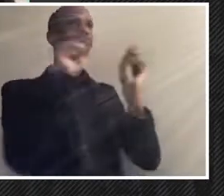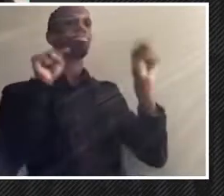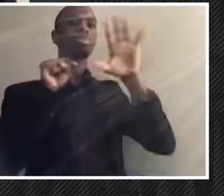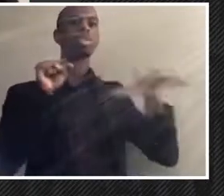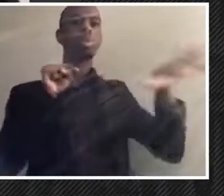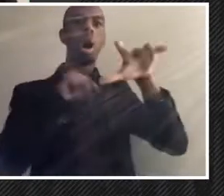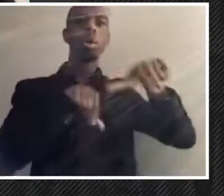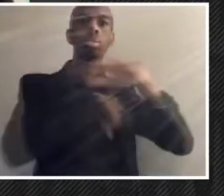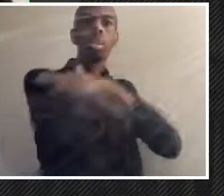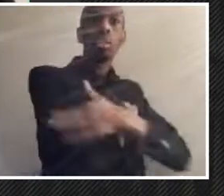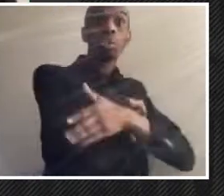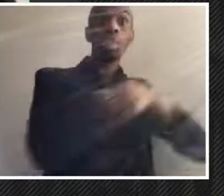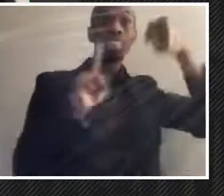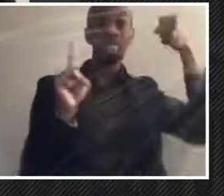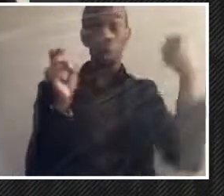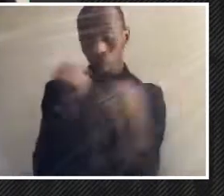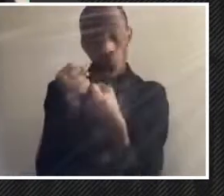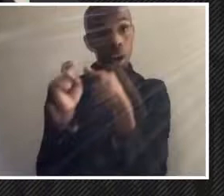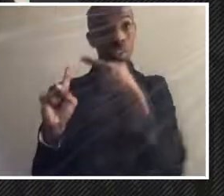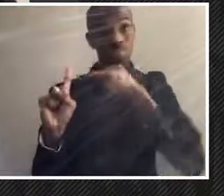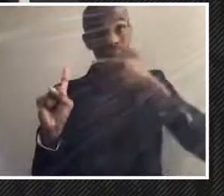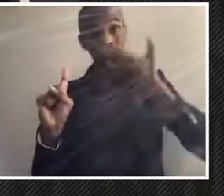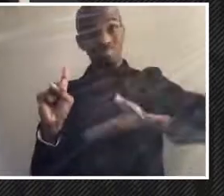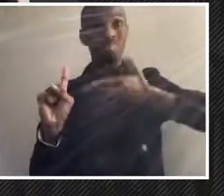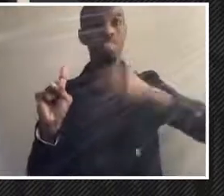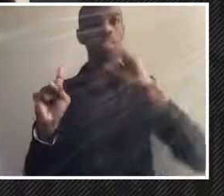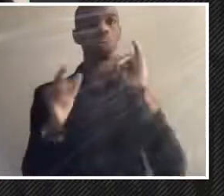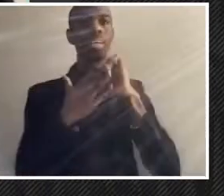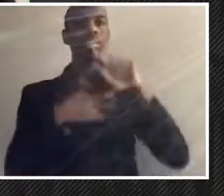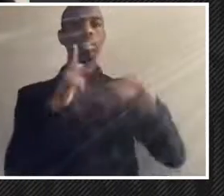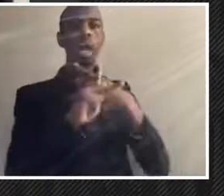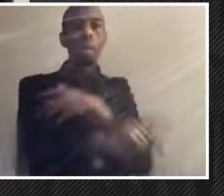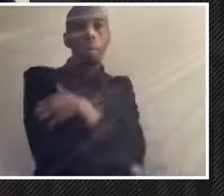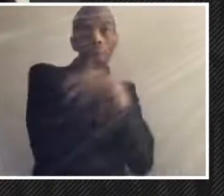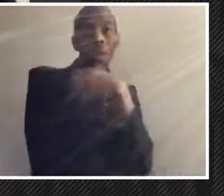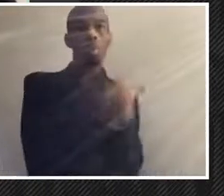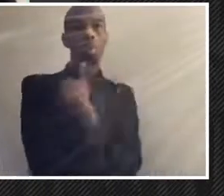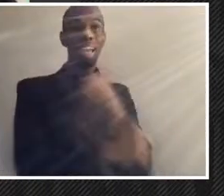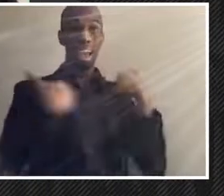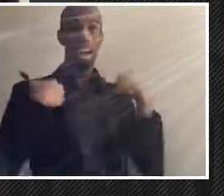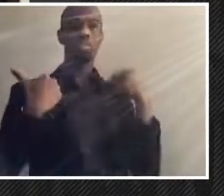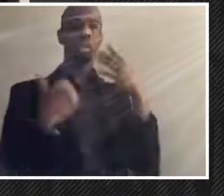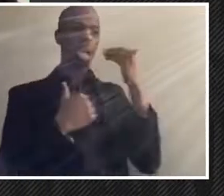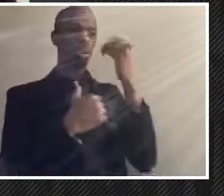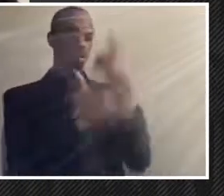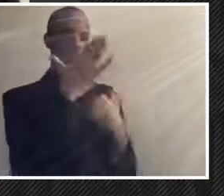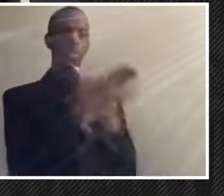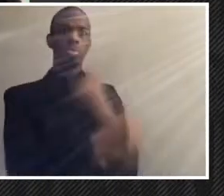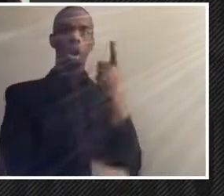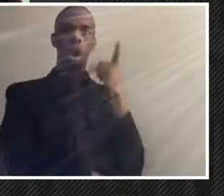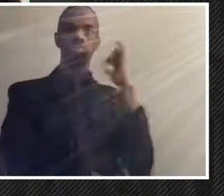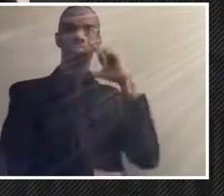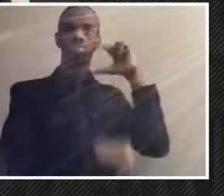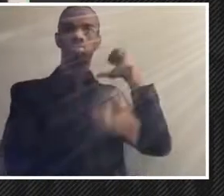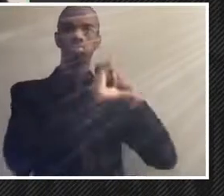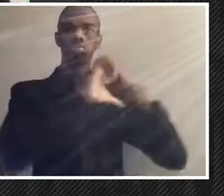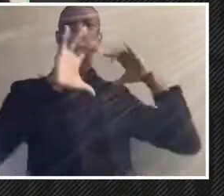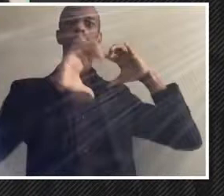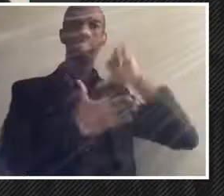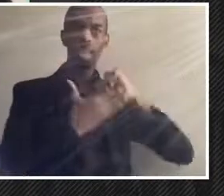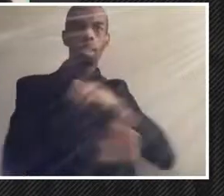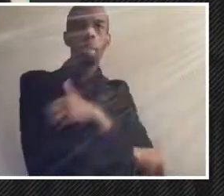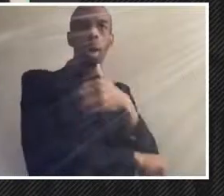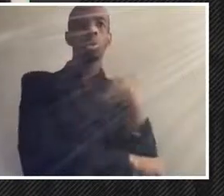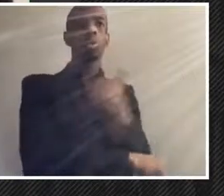so that is the power that we hold. That is the power that we always envision. That is the power that we are trying to keep and